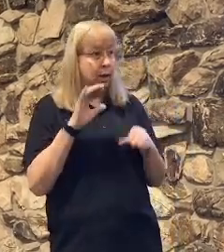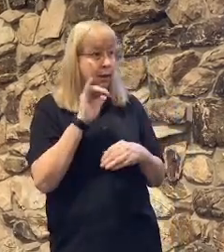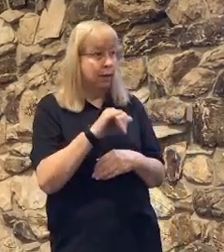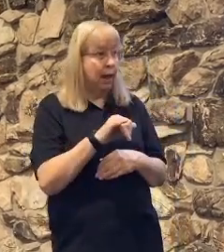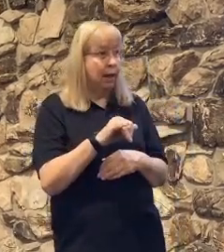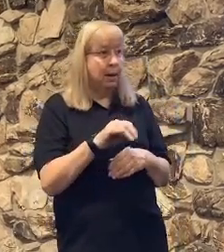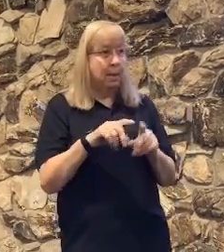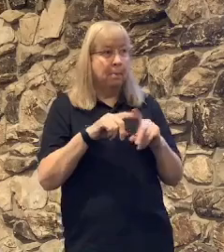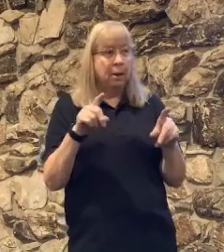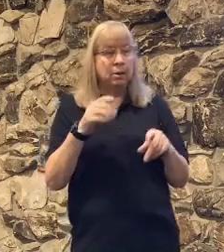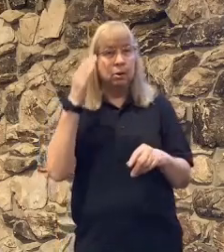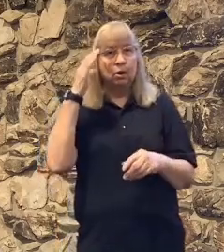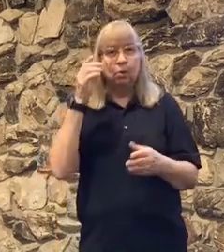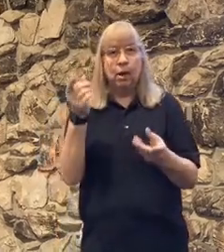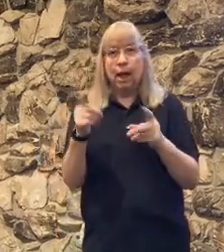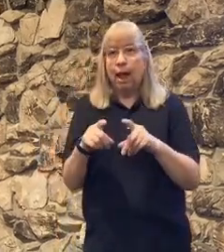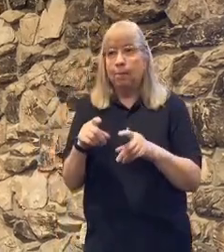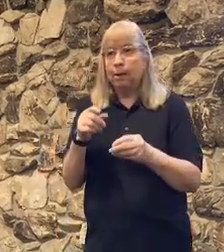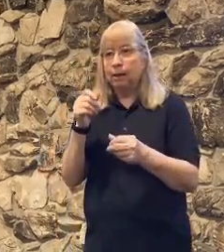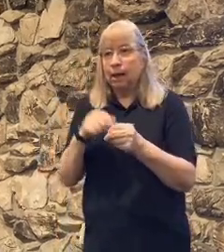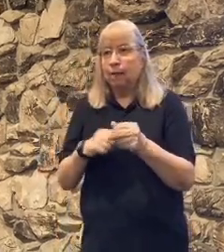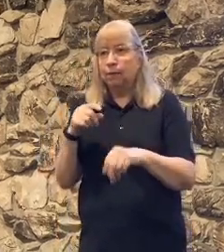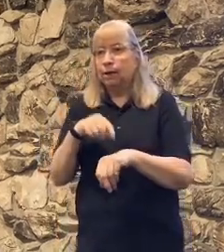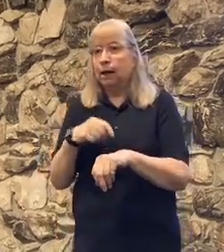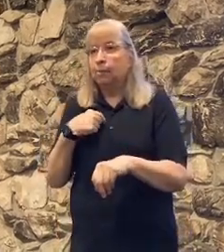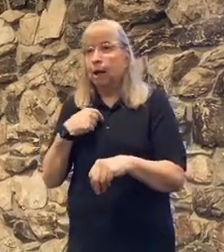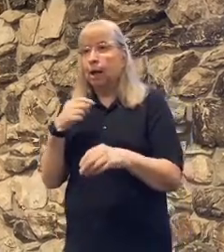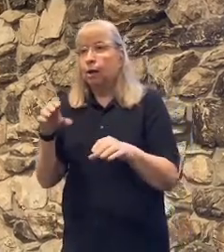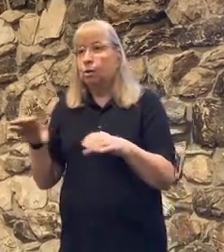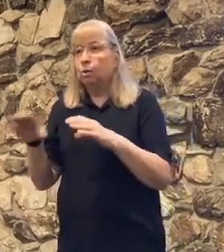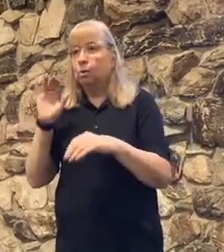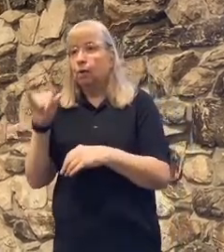But you know what happens every time I do that?